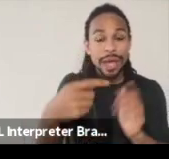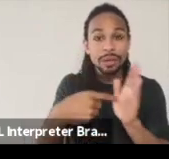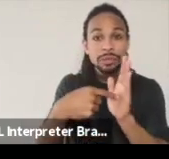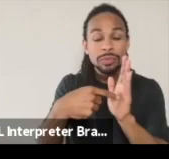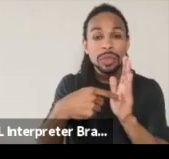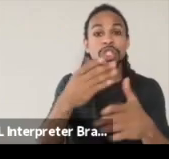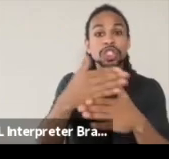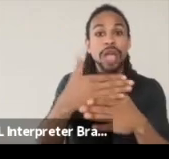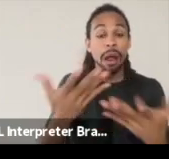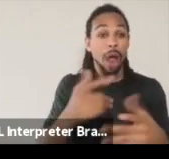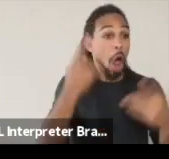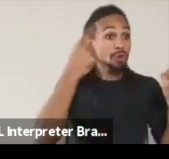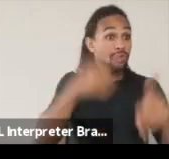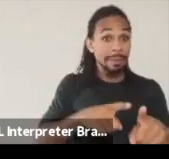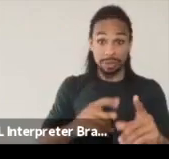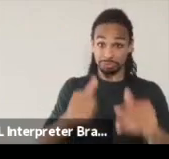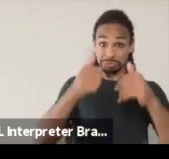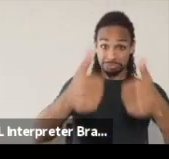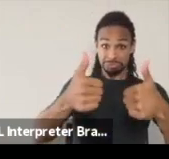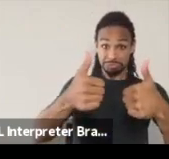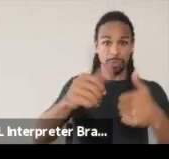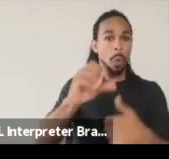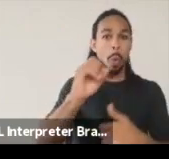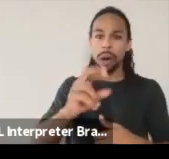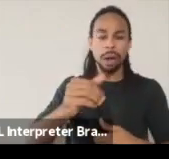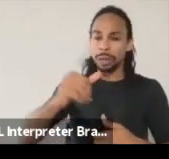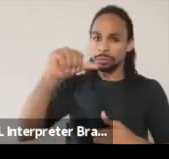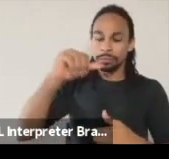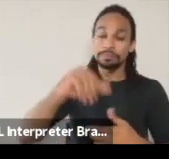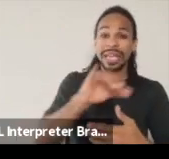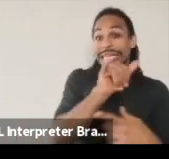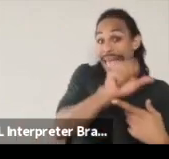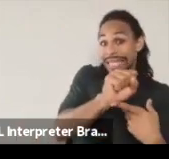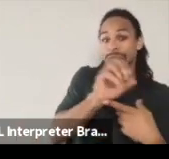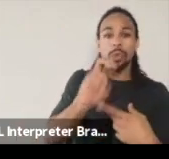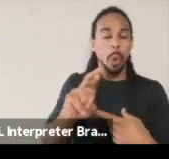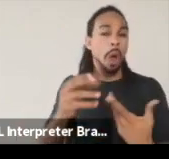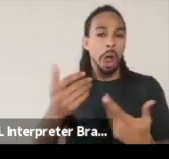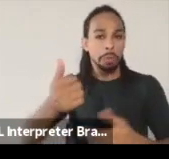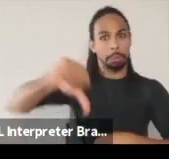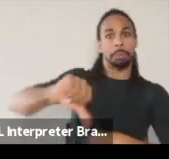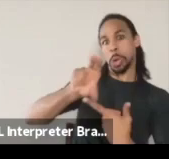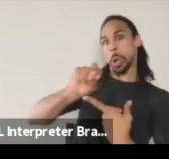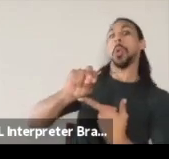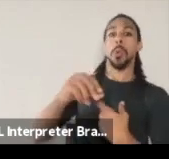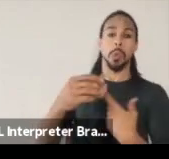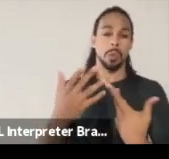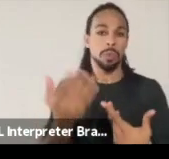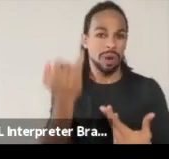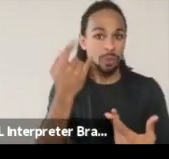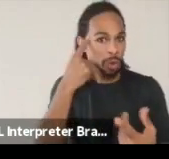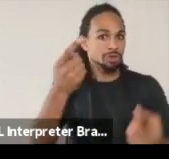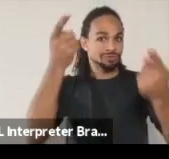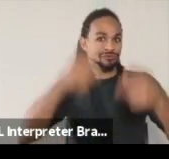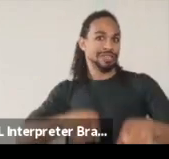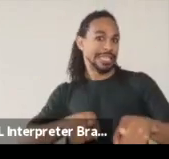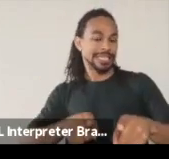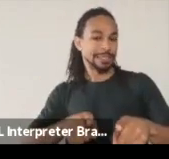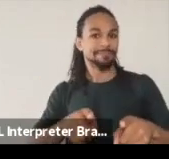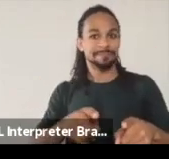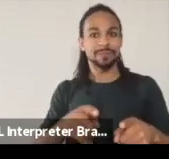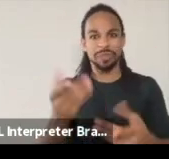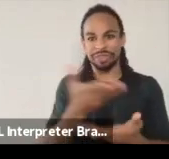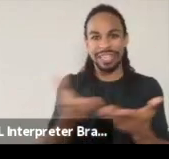you. You can either put a thumbs up on your Zoom window or put a yes in the chat box. Thank you for doing that.